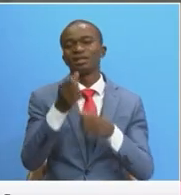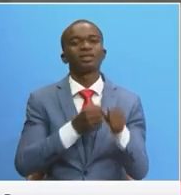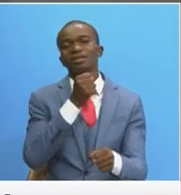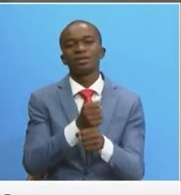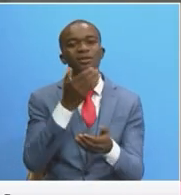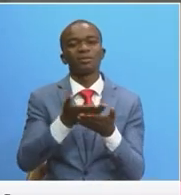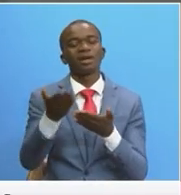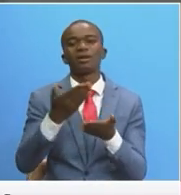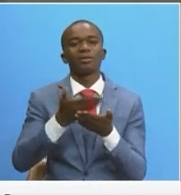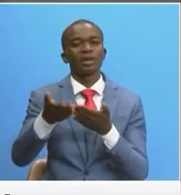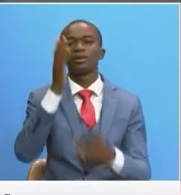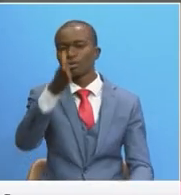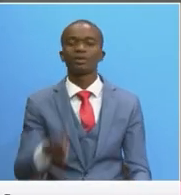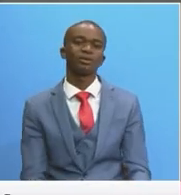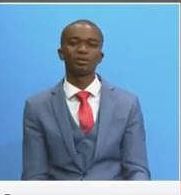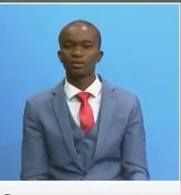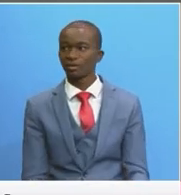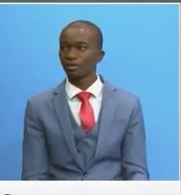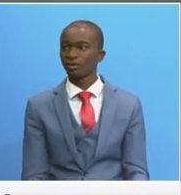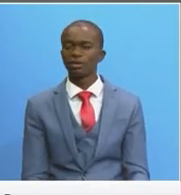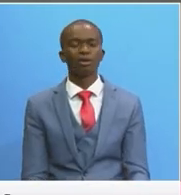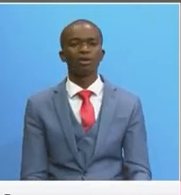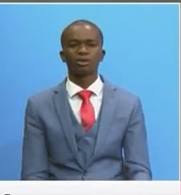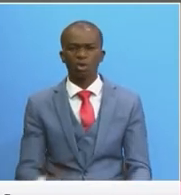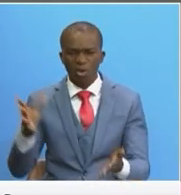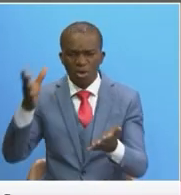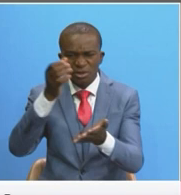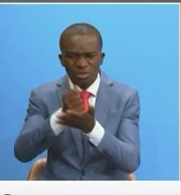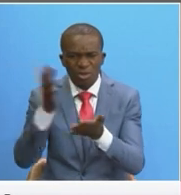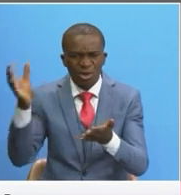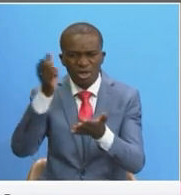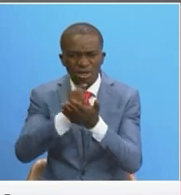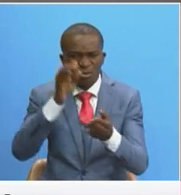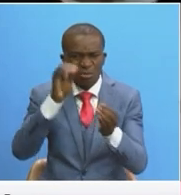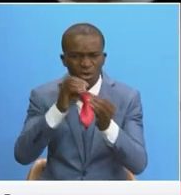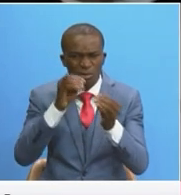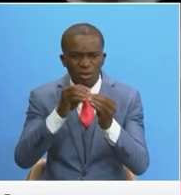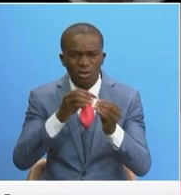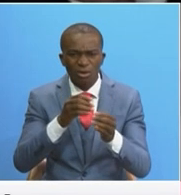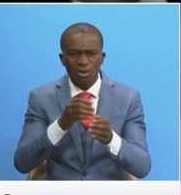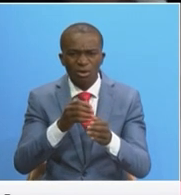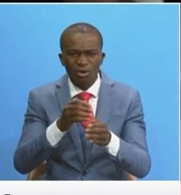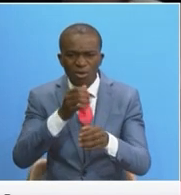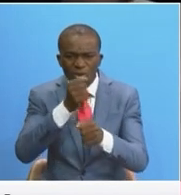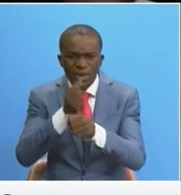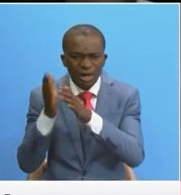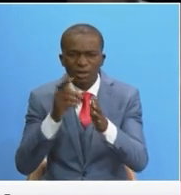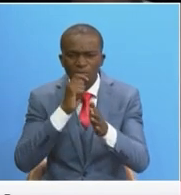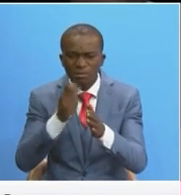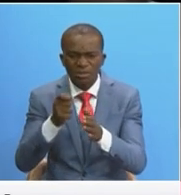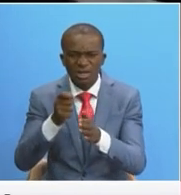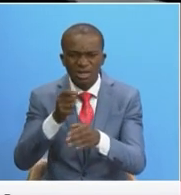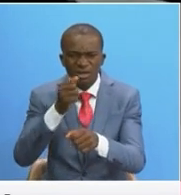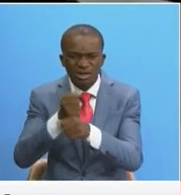are also getting to recruit more staff to join and complement us. Helen Bwadia reporting for Zanis